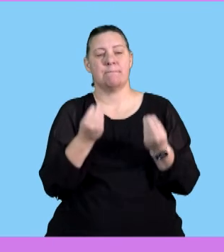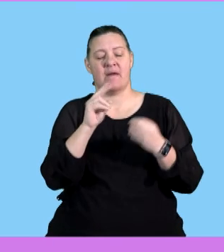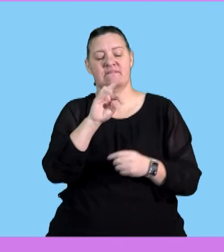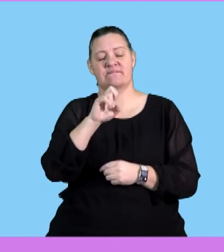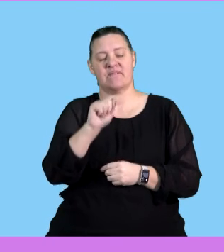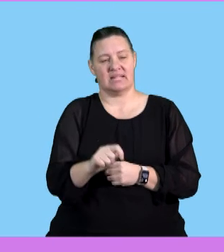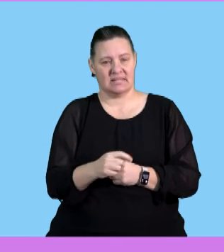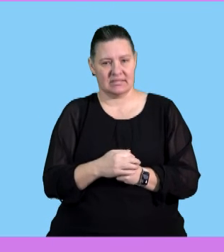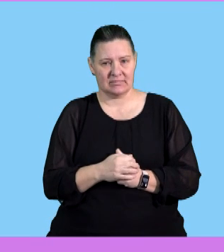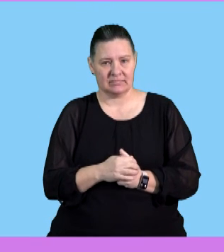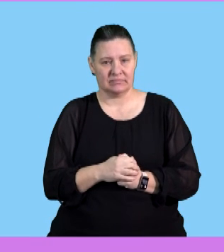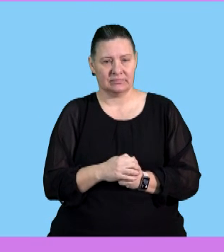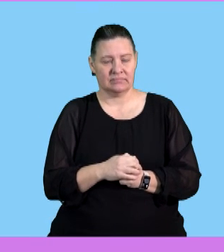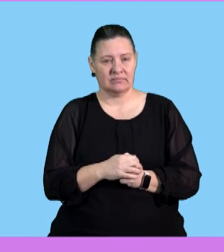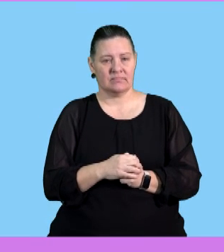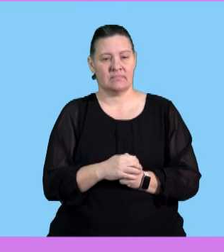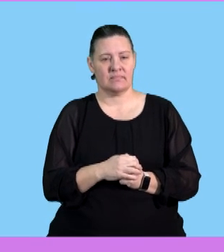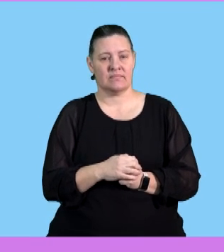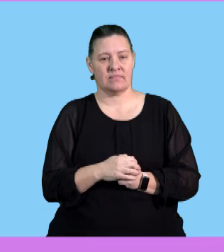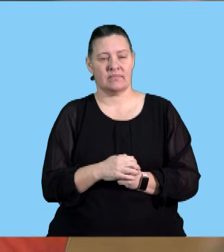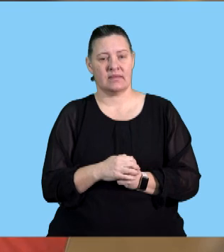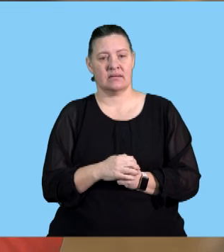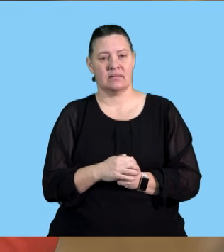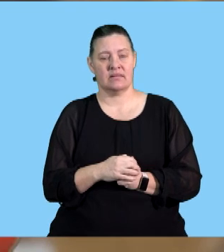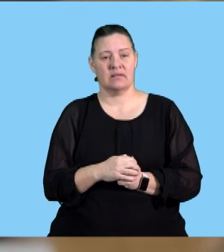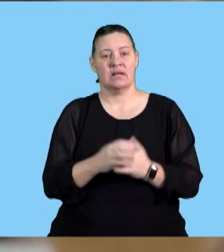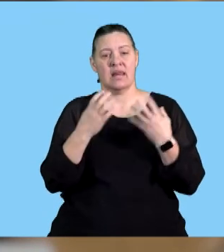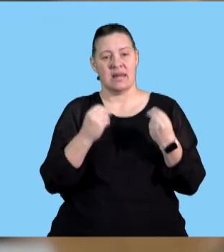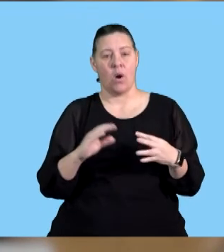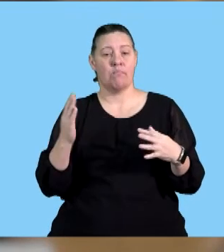in order for you to get your VAT amount.